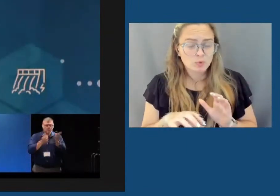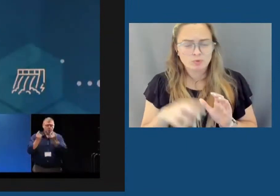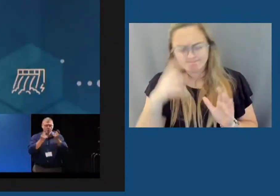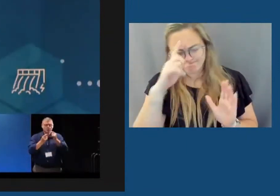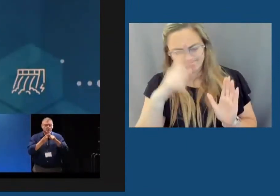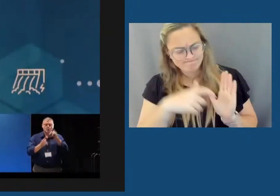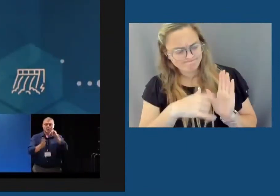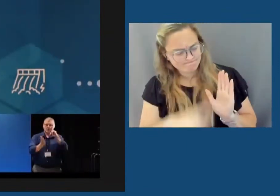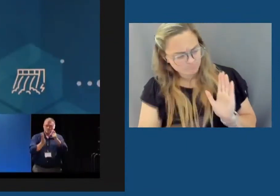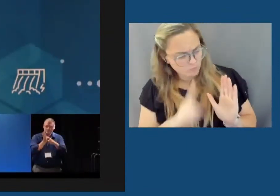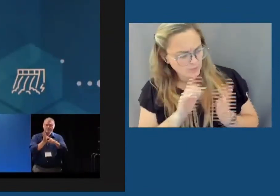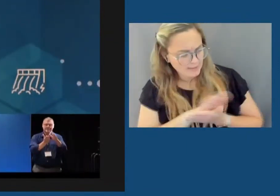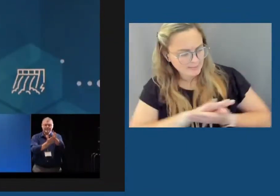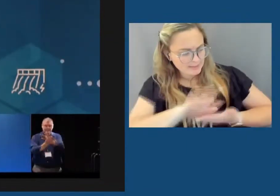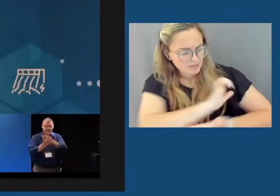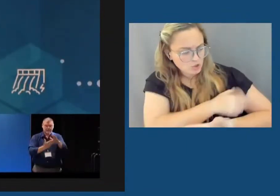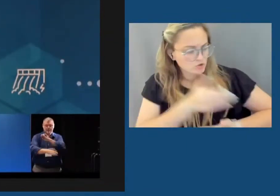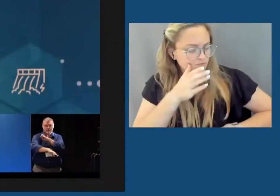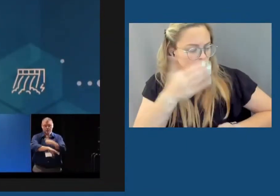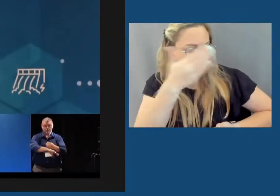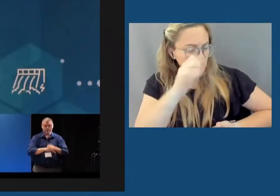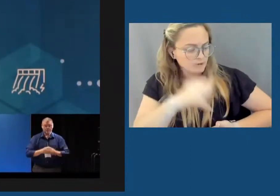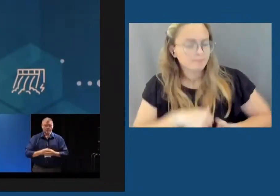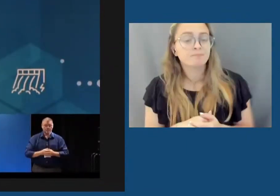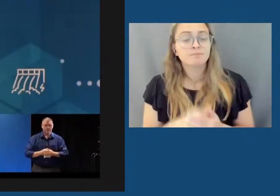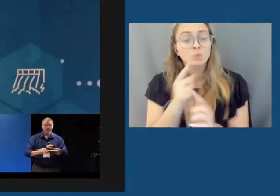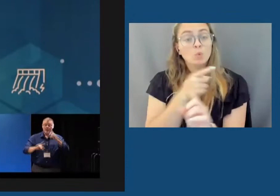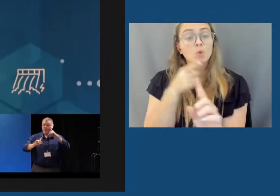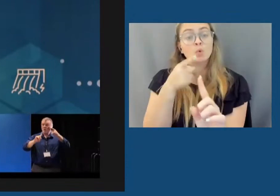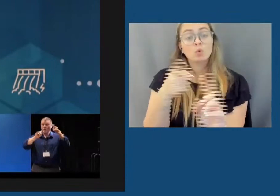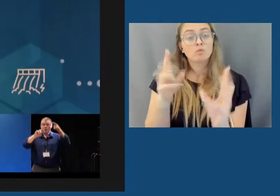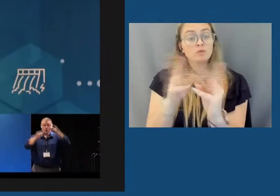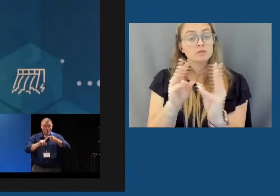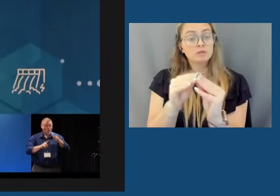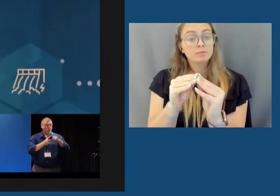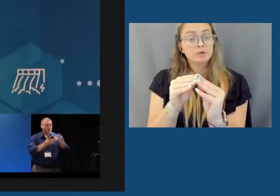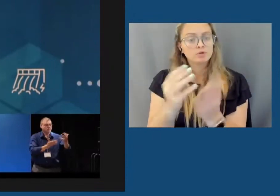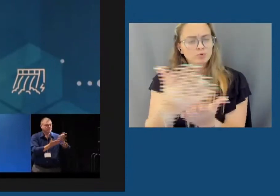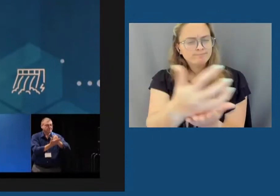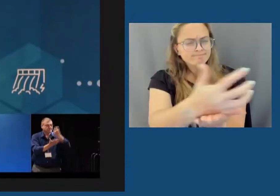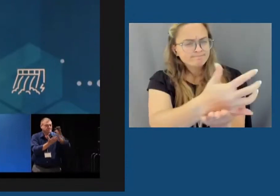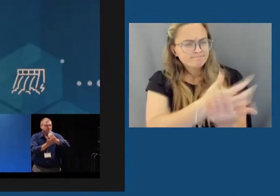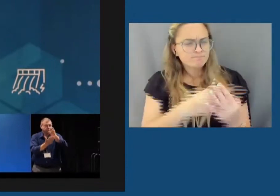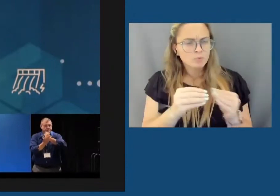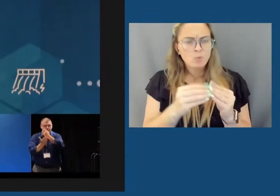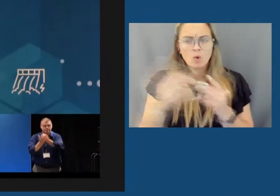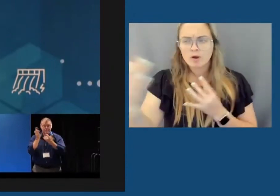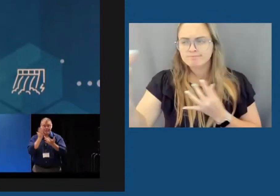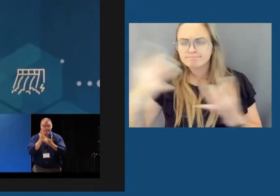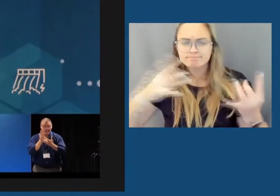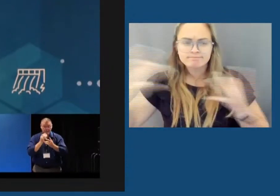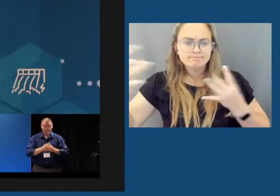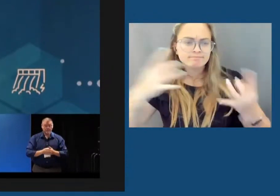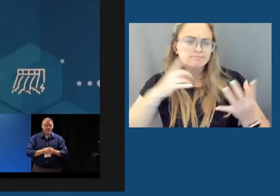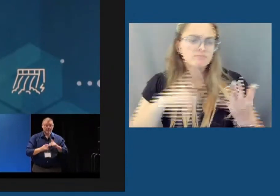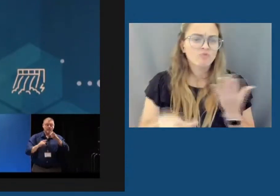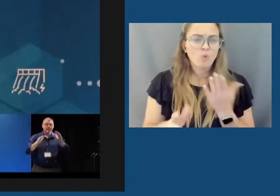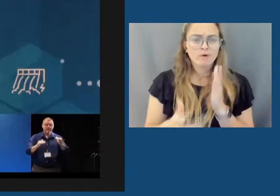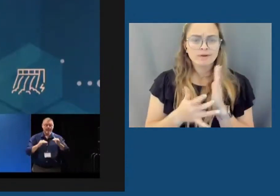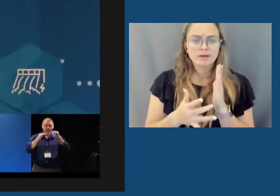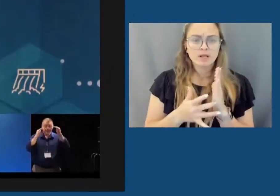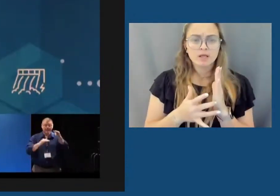clean energy future. So our goal for the summit is to gather further input on technologies such as advanced